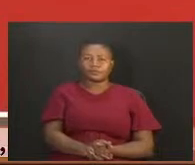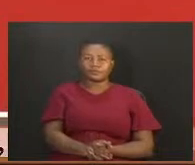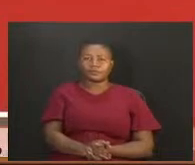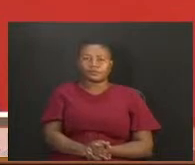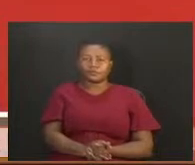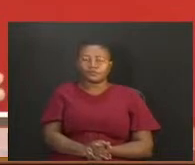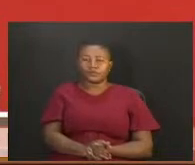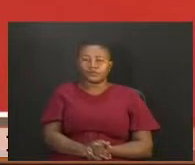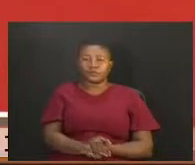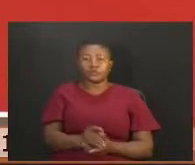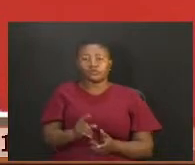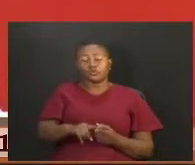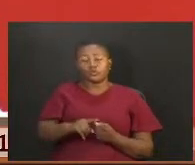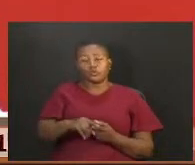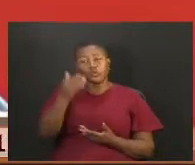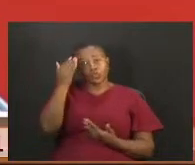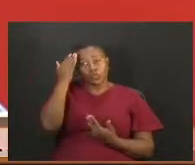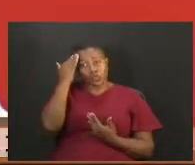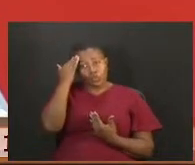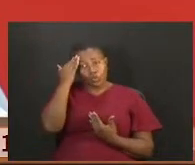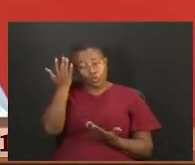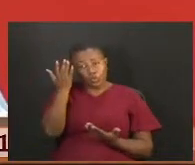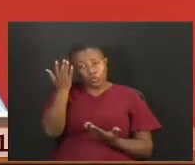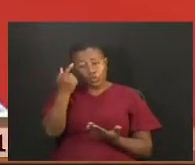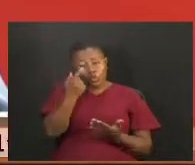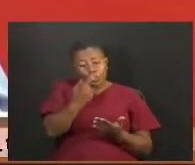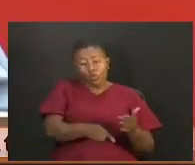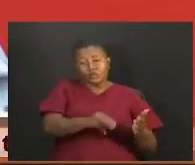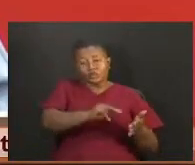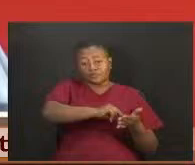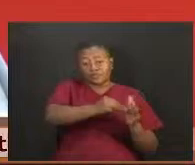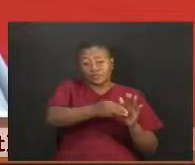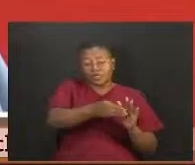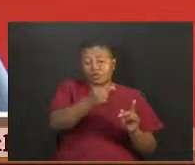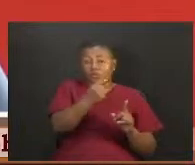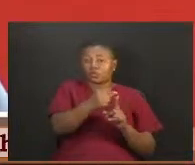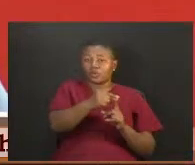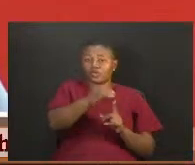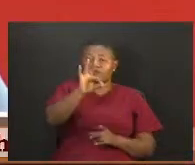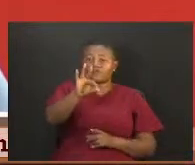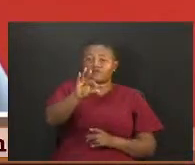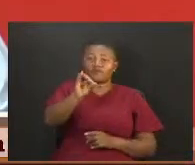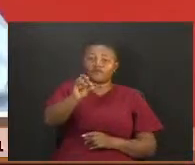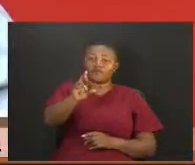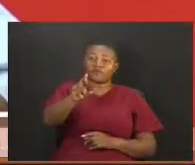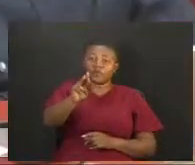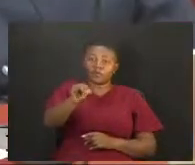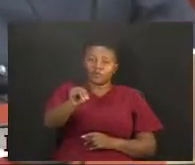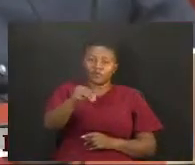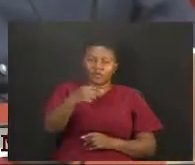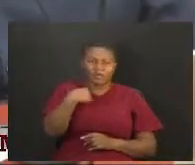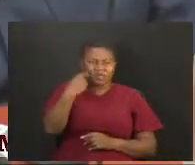To determine the meaning of form. I think the writing is being done.